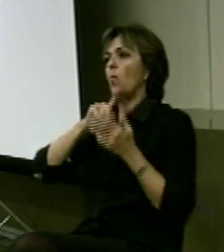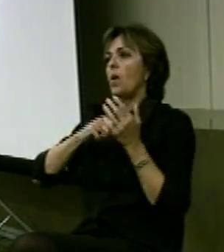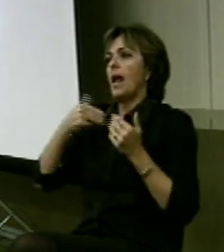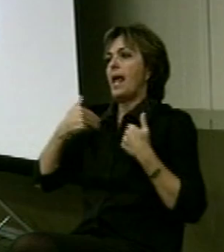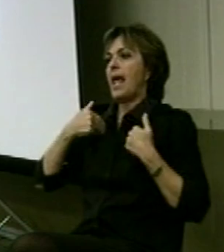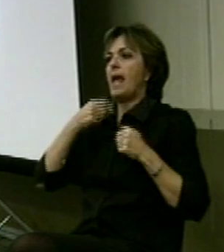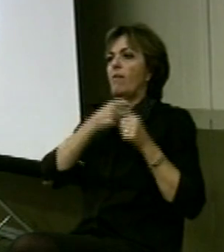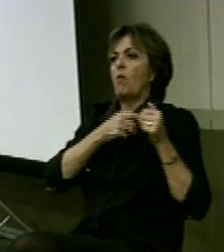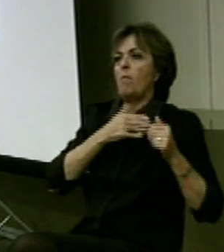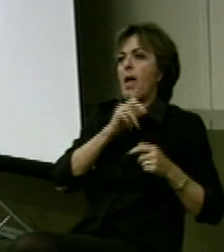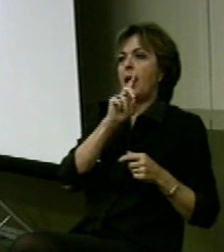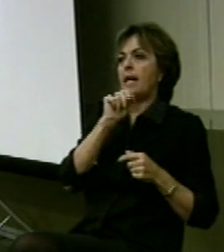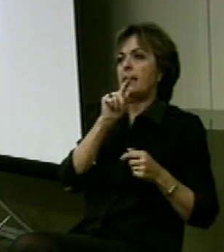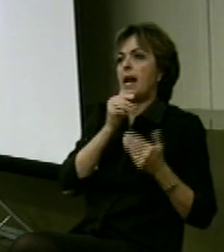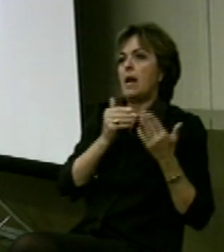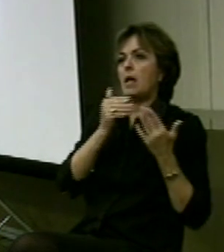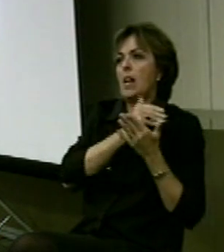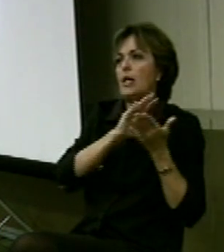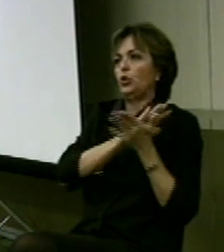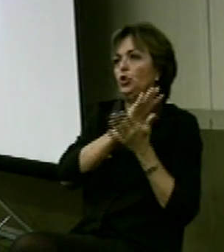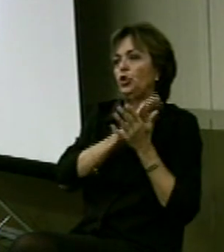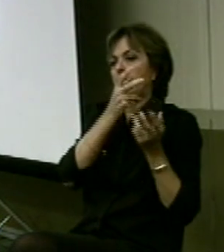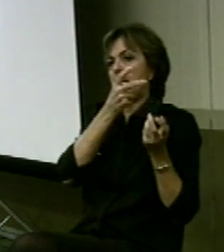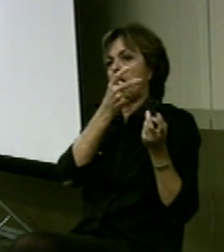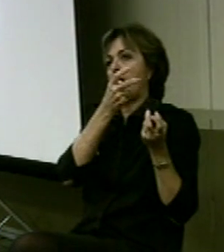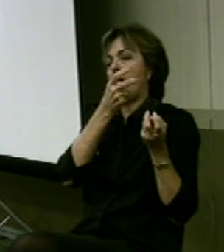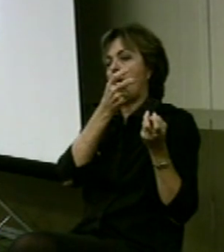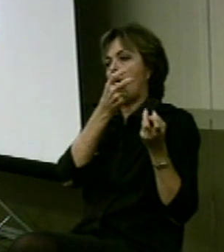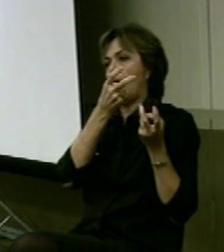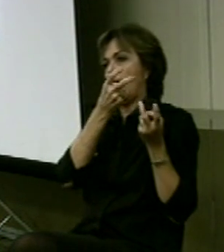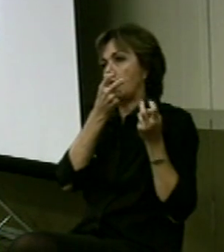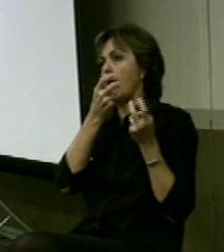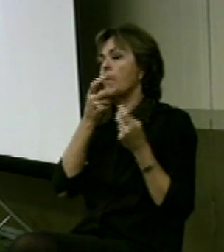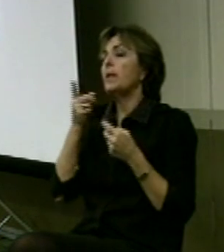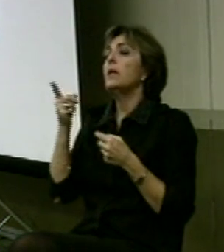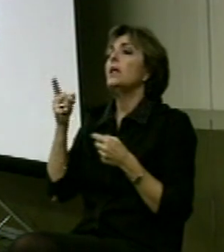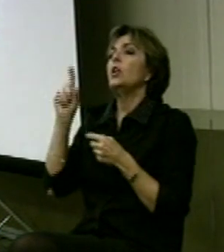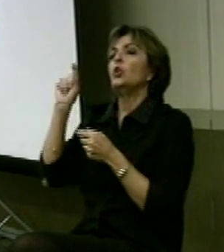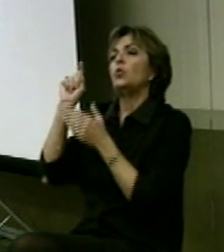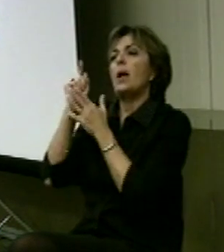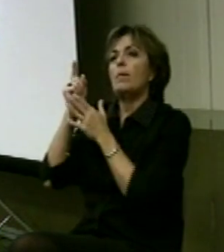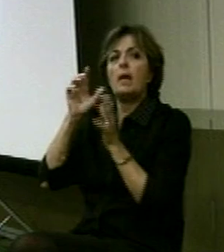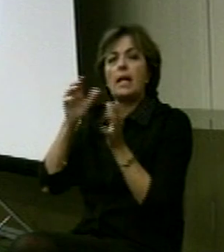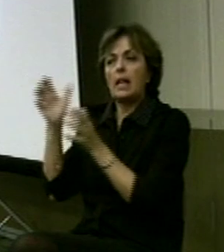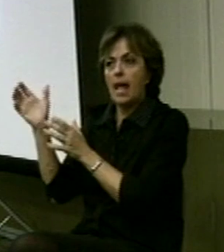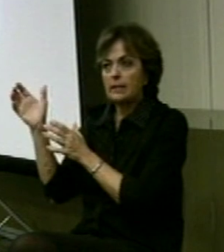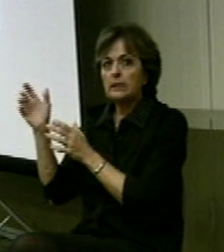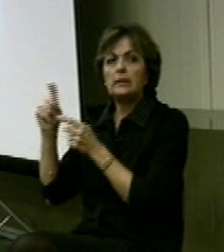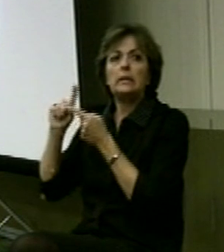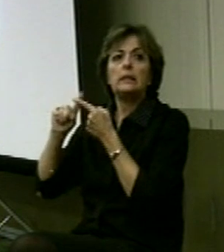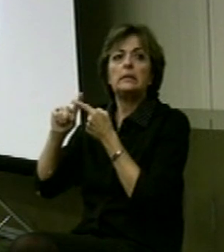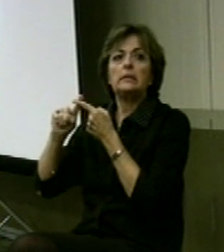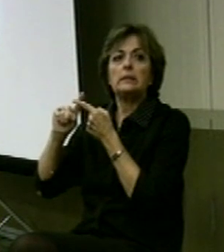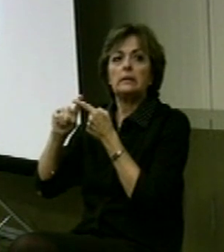what I had from my data collection sheet. So when I sat down, it was 20-minute